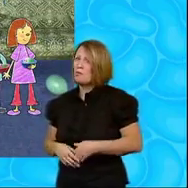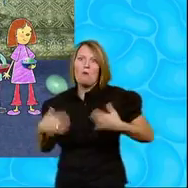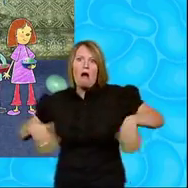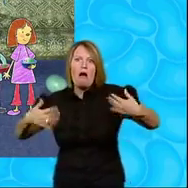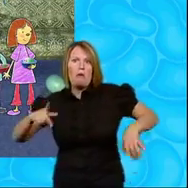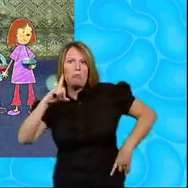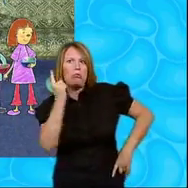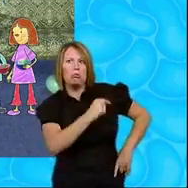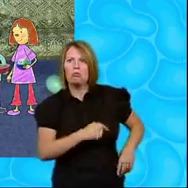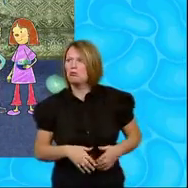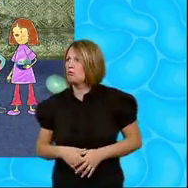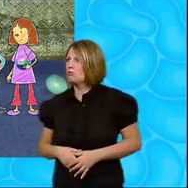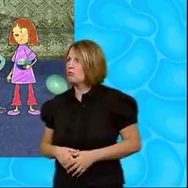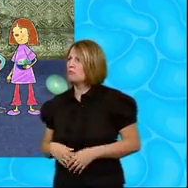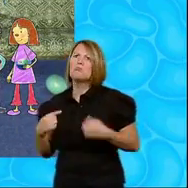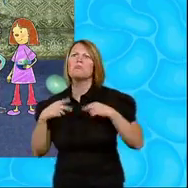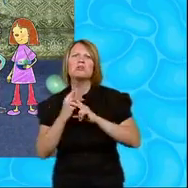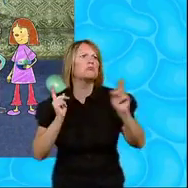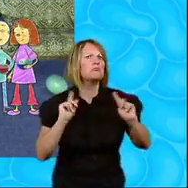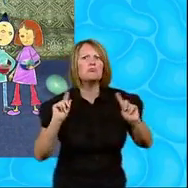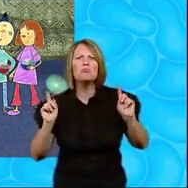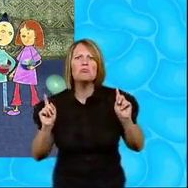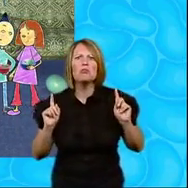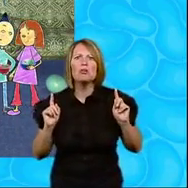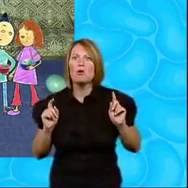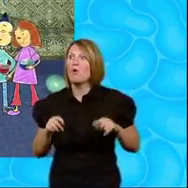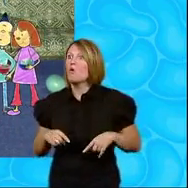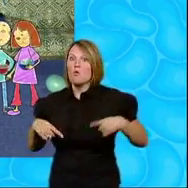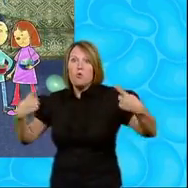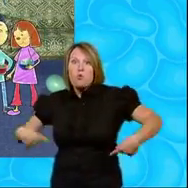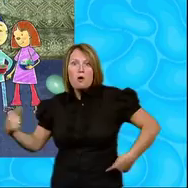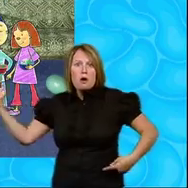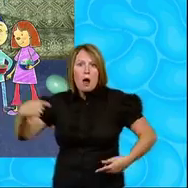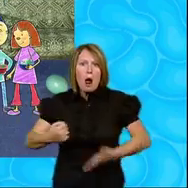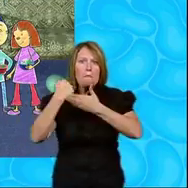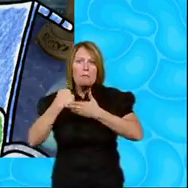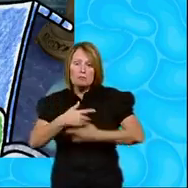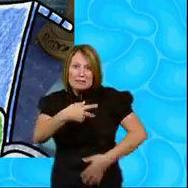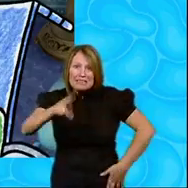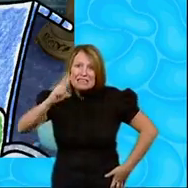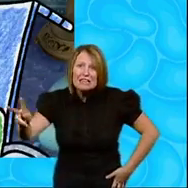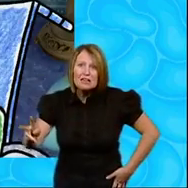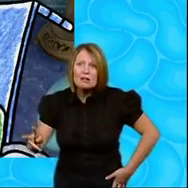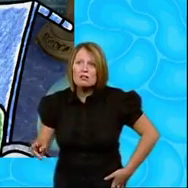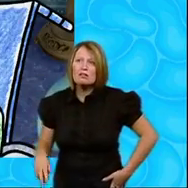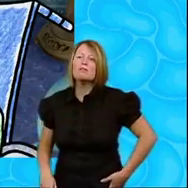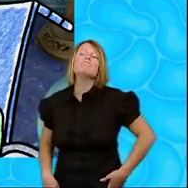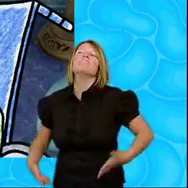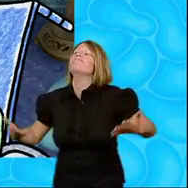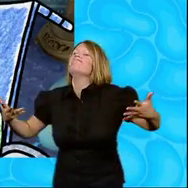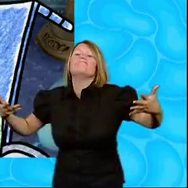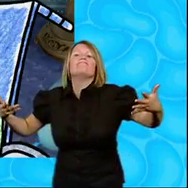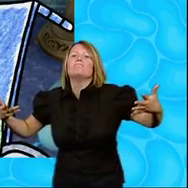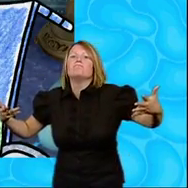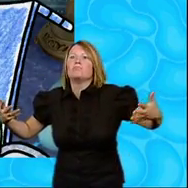Wow! What did I miss? Sonic Boom was here. You should have seen it. Word spread really quickly